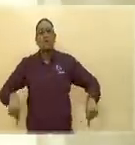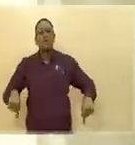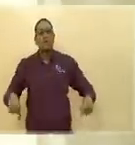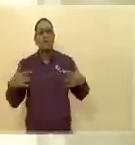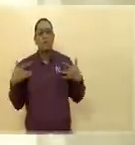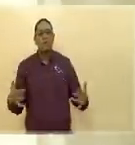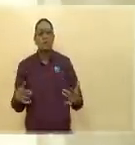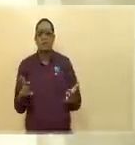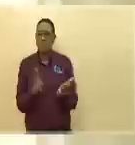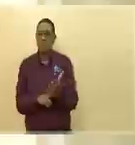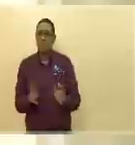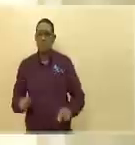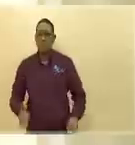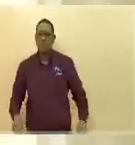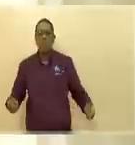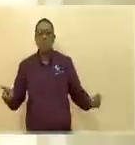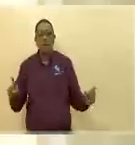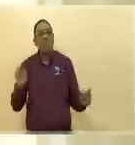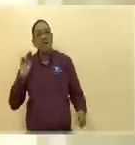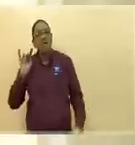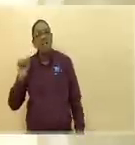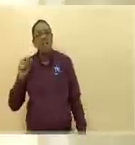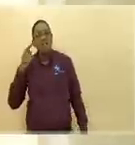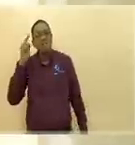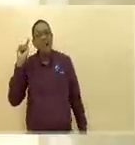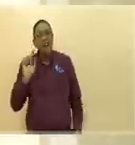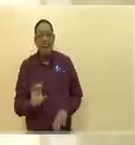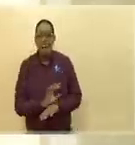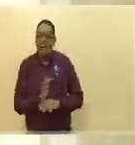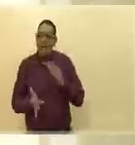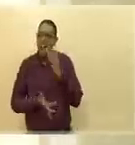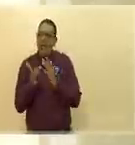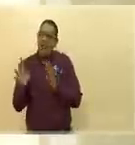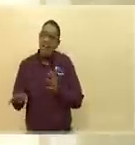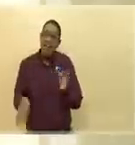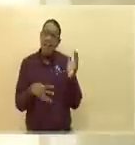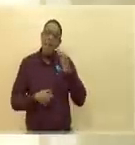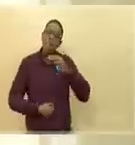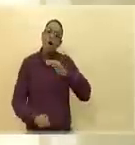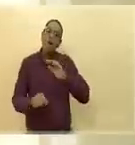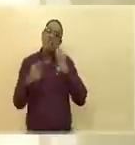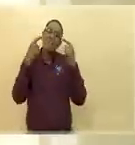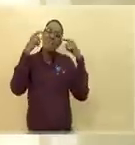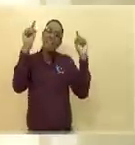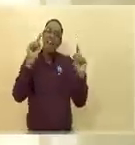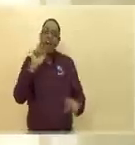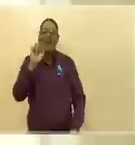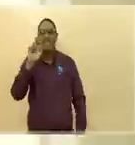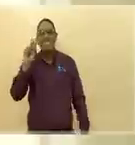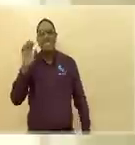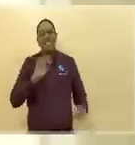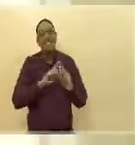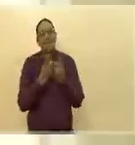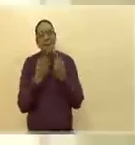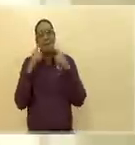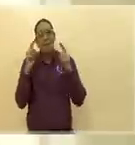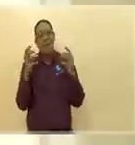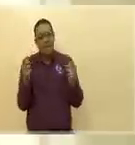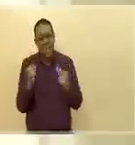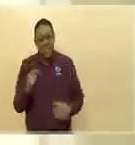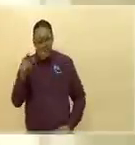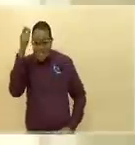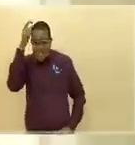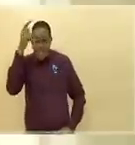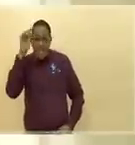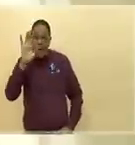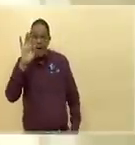of this contract signing for the digitization of vital records for the Registrar General's Department. On behalf